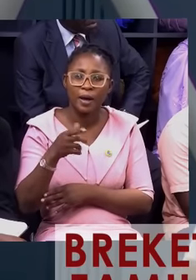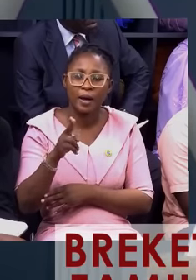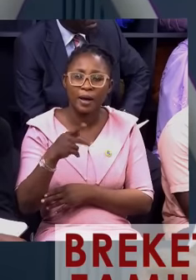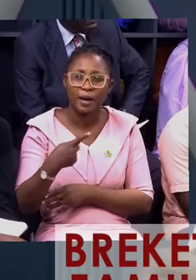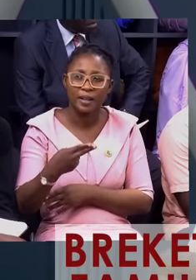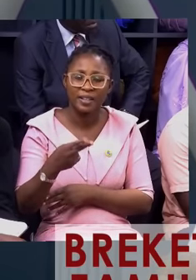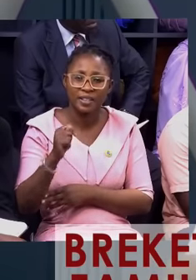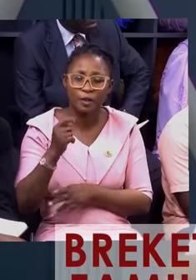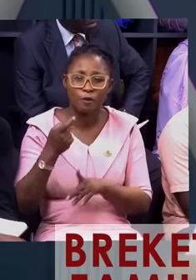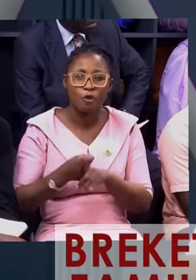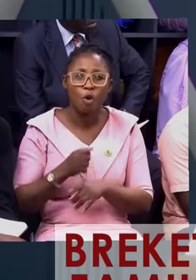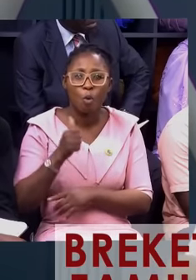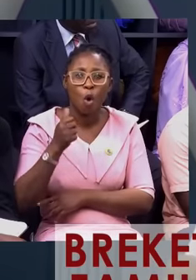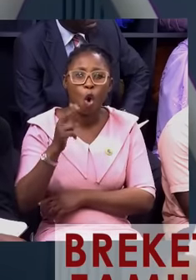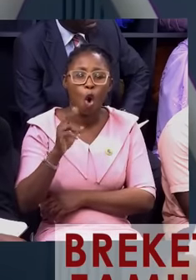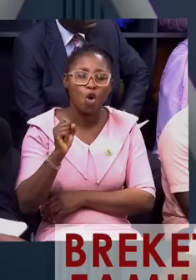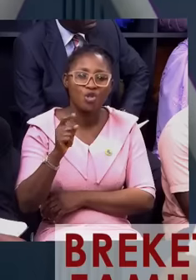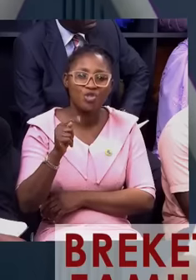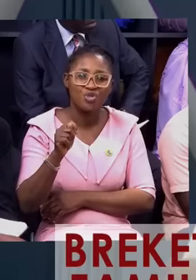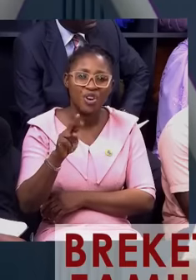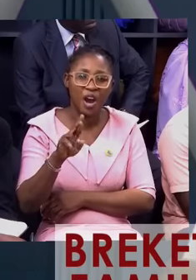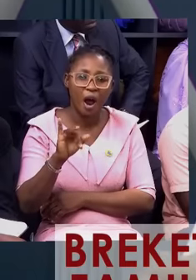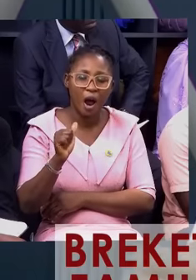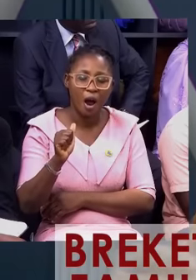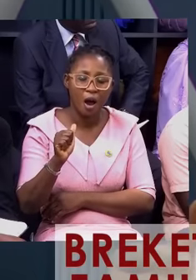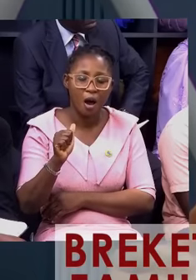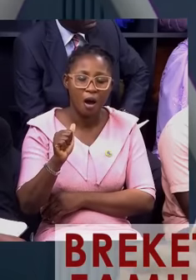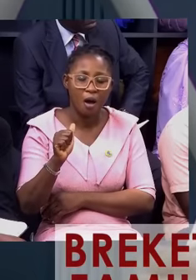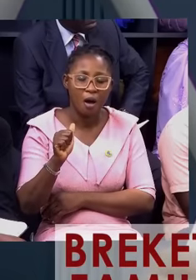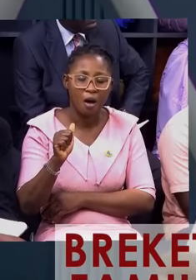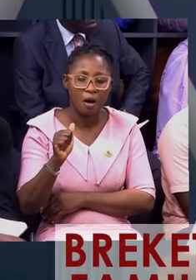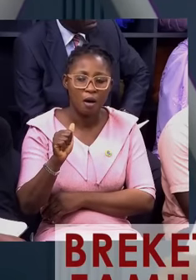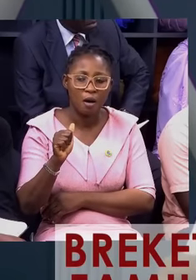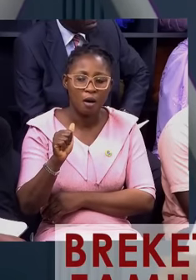bride from Austria yes